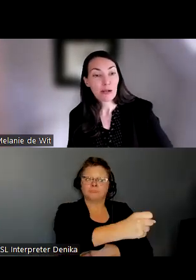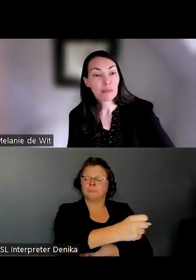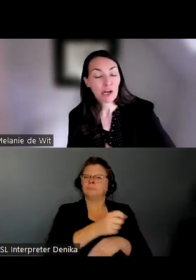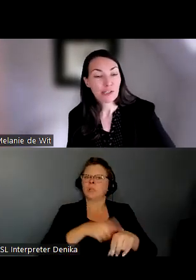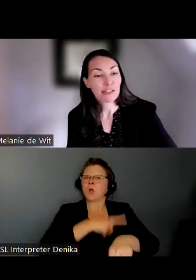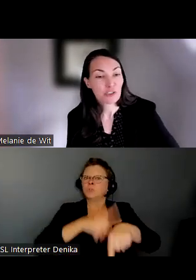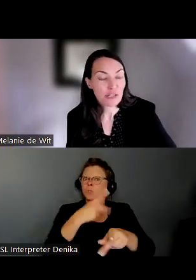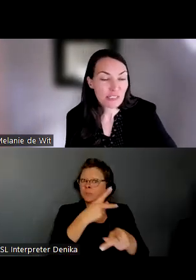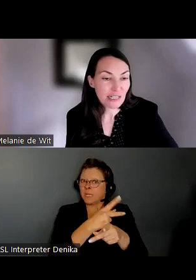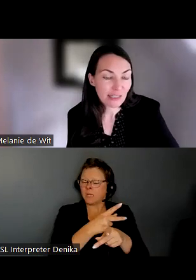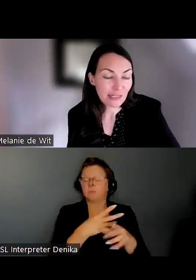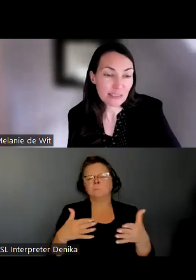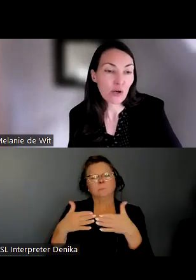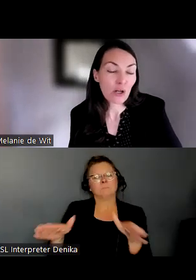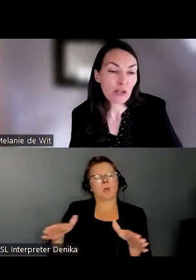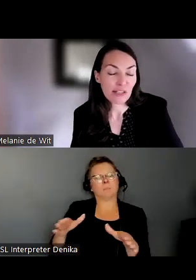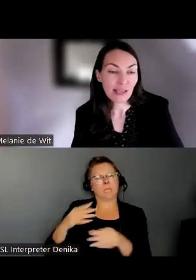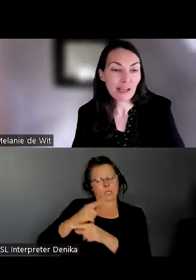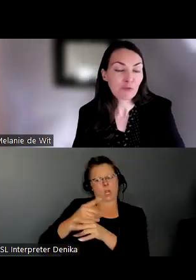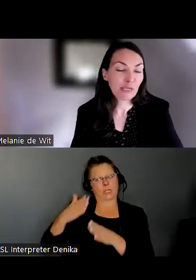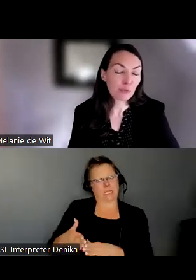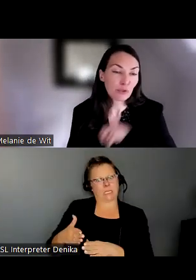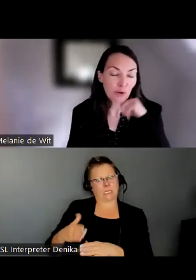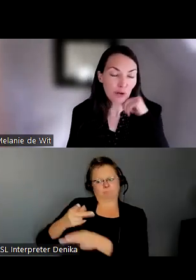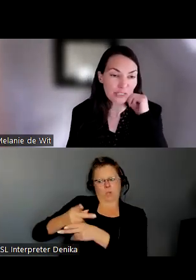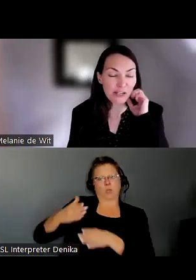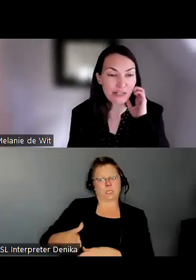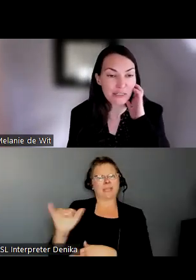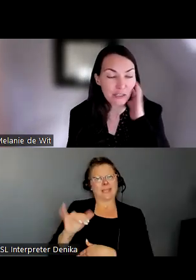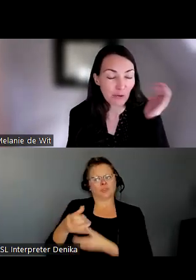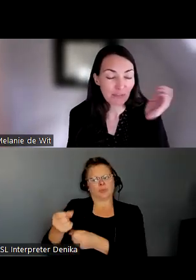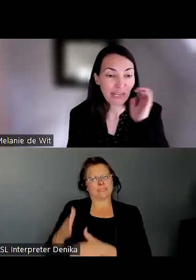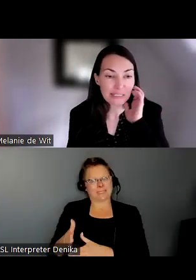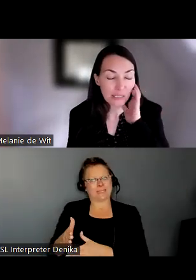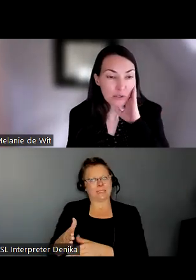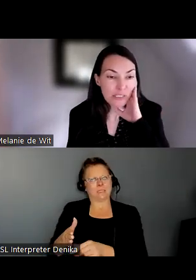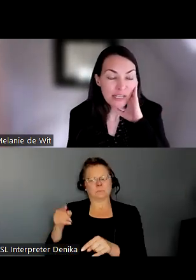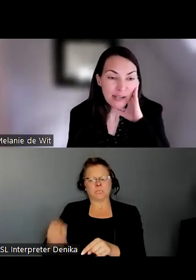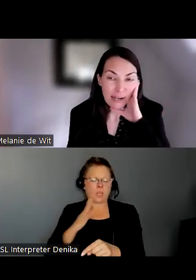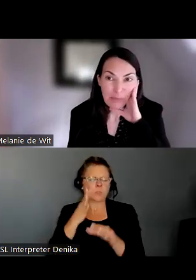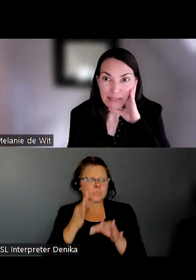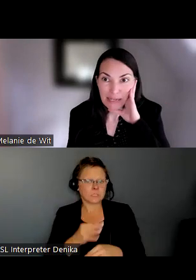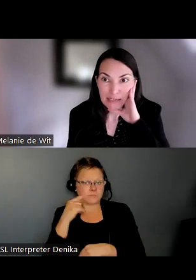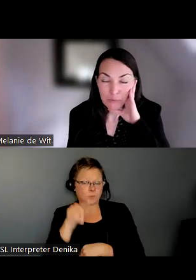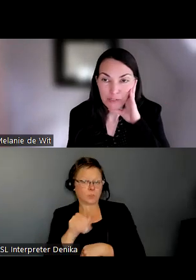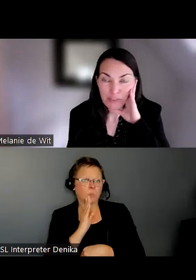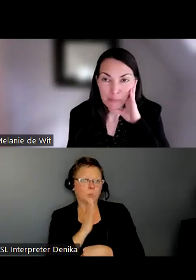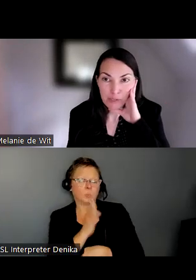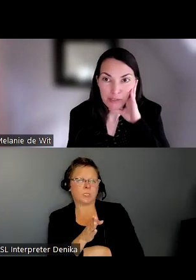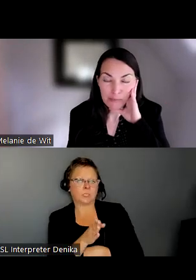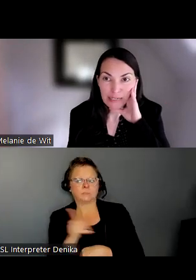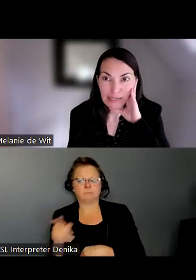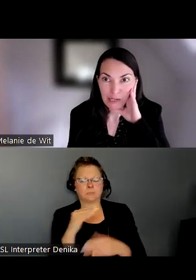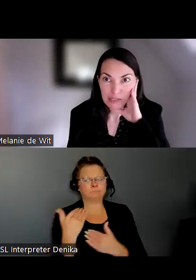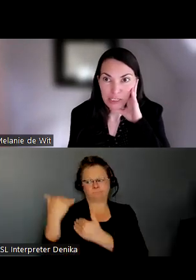the public guardian and trustee that gets called, and they have people who are assigned who have caseloads, and that one of them